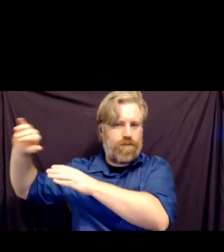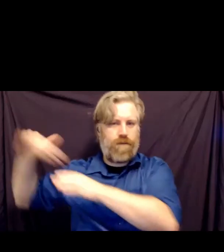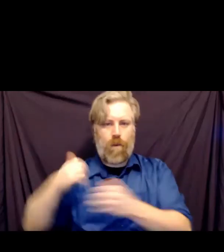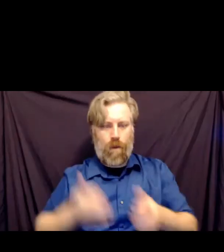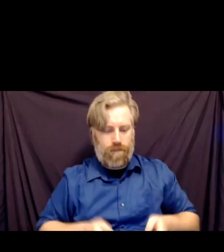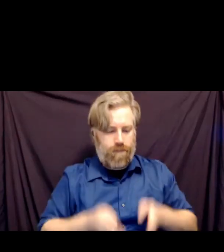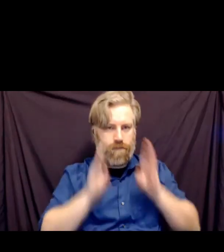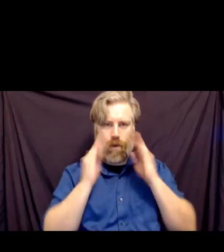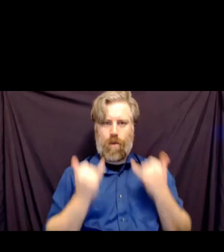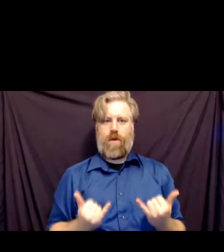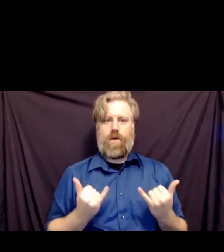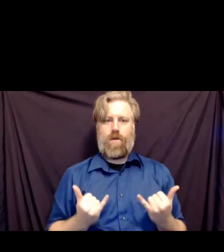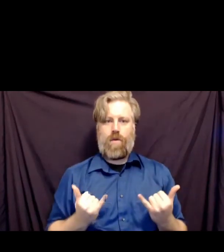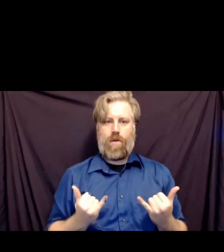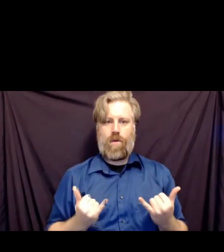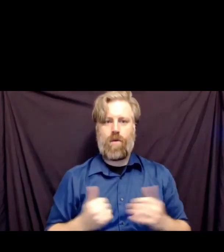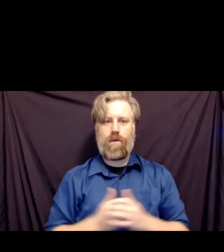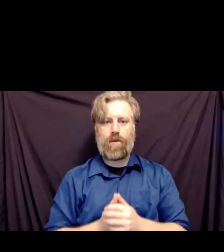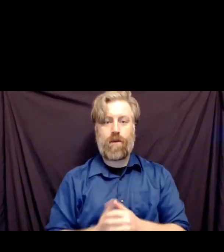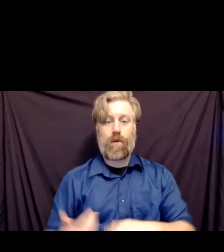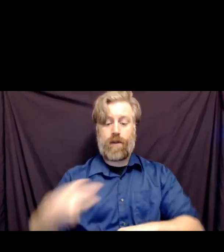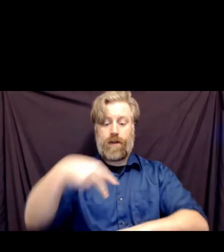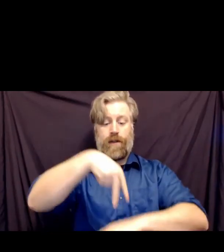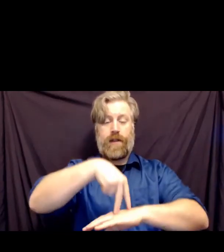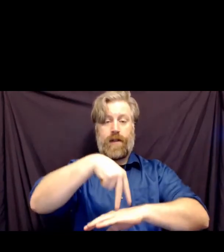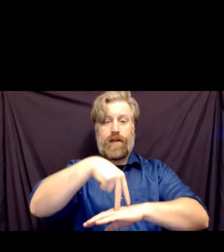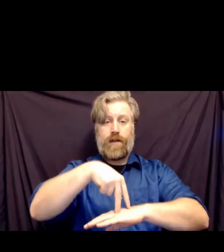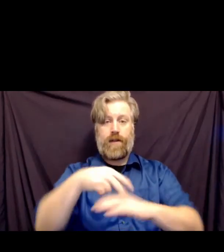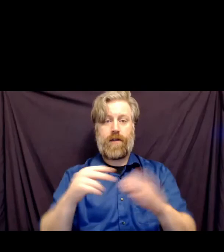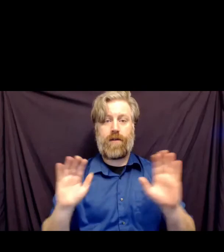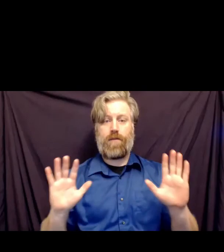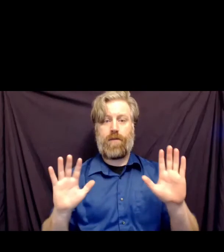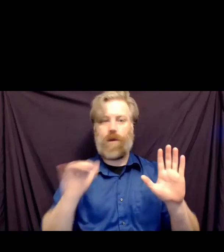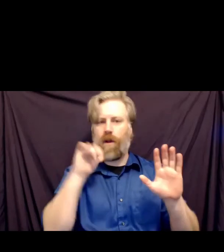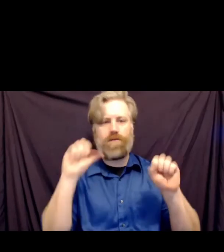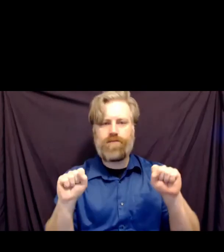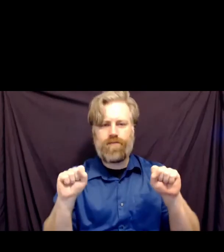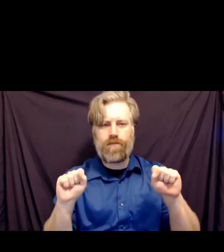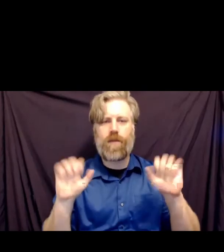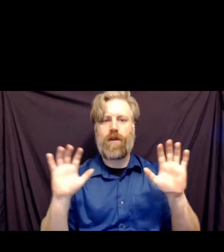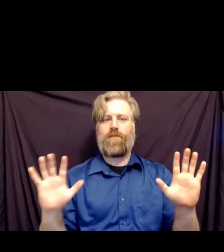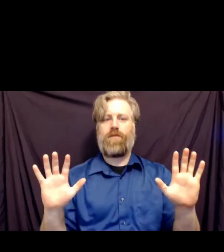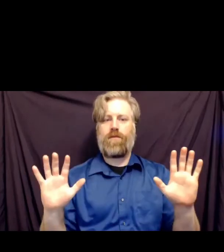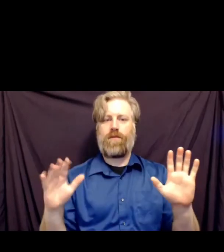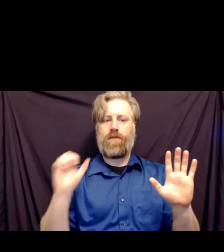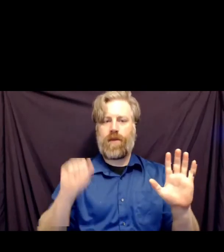When we stand, we have our palms open, So you can feel the